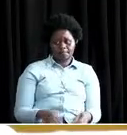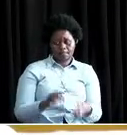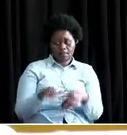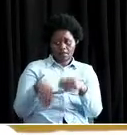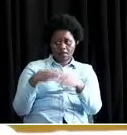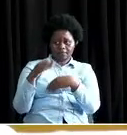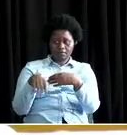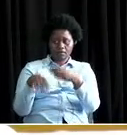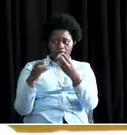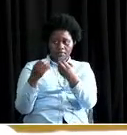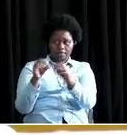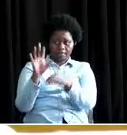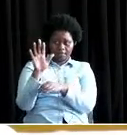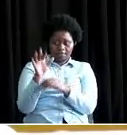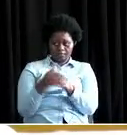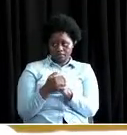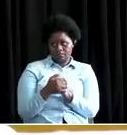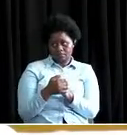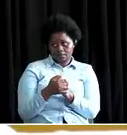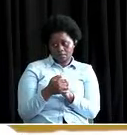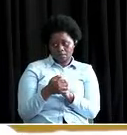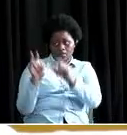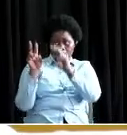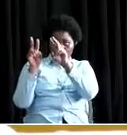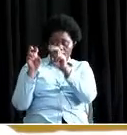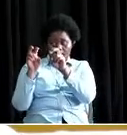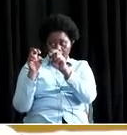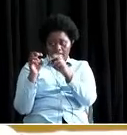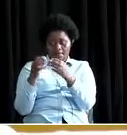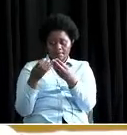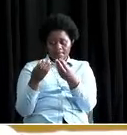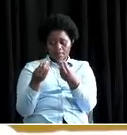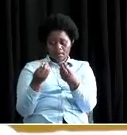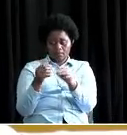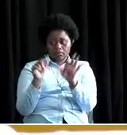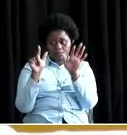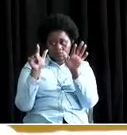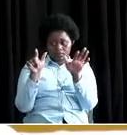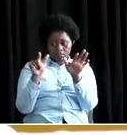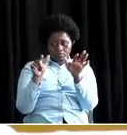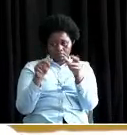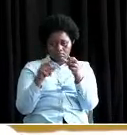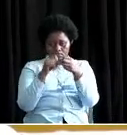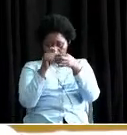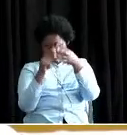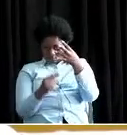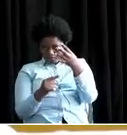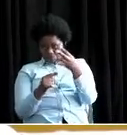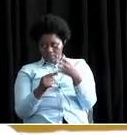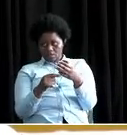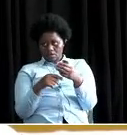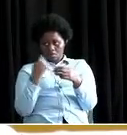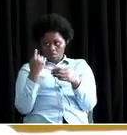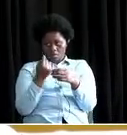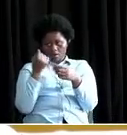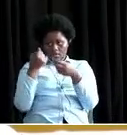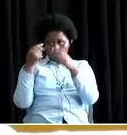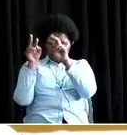After number 5 is item number 7. Those are the only items,